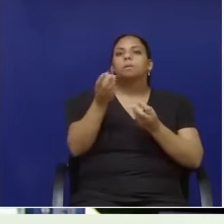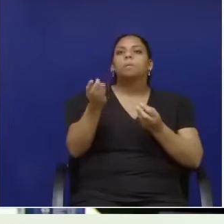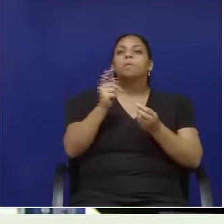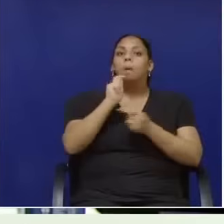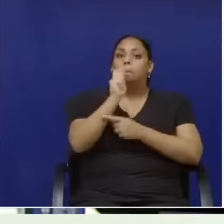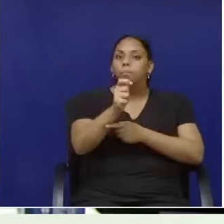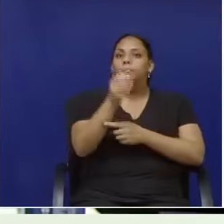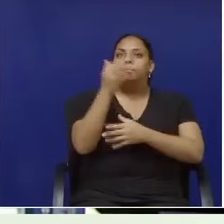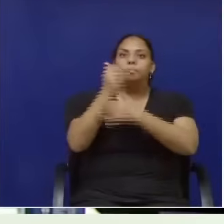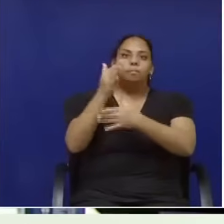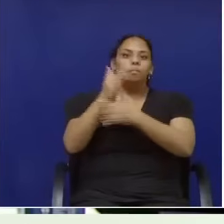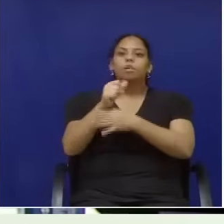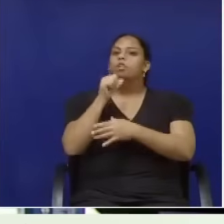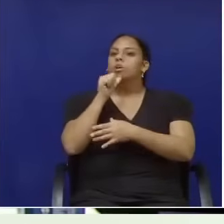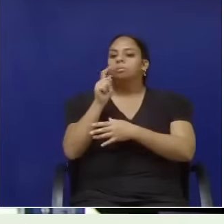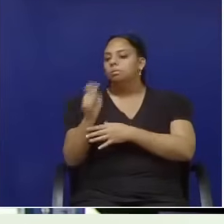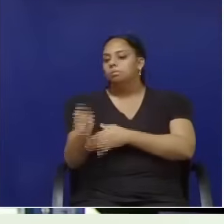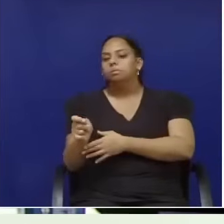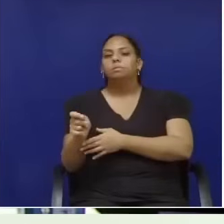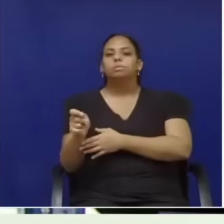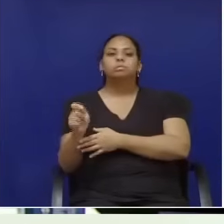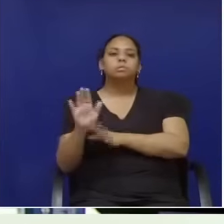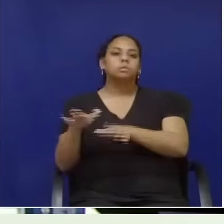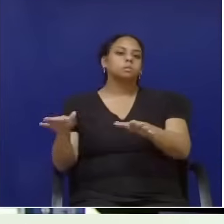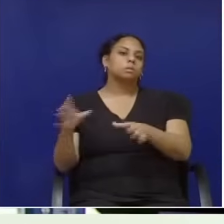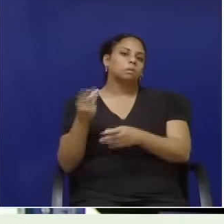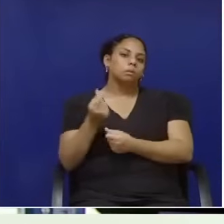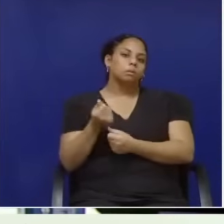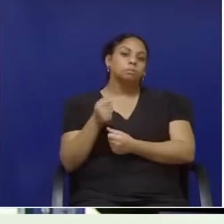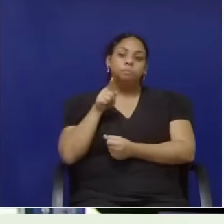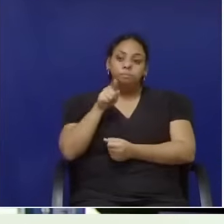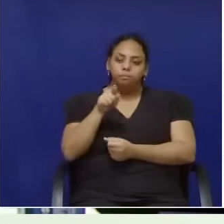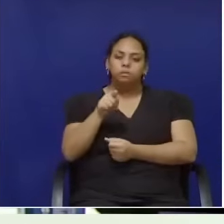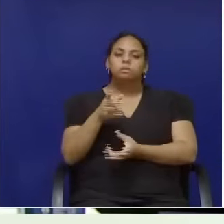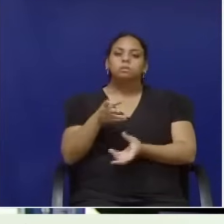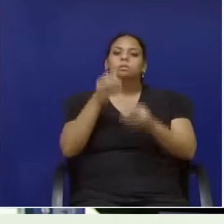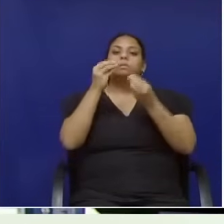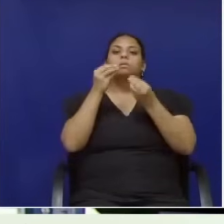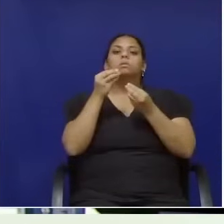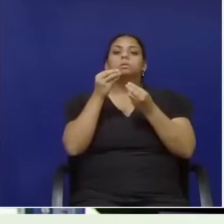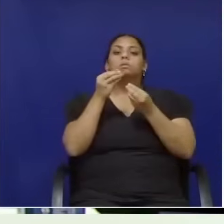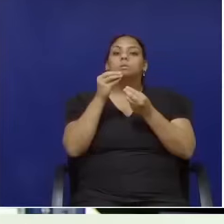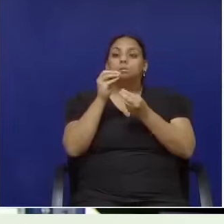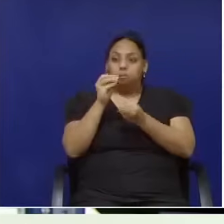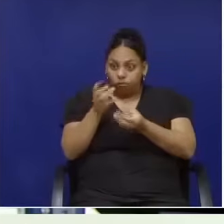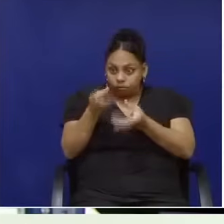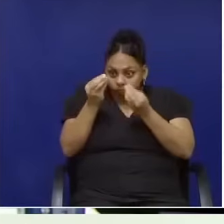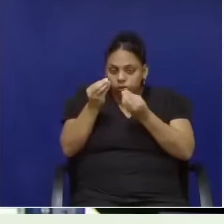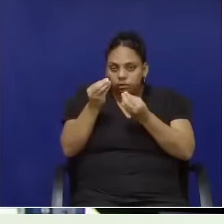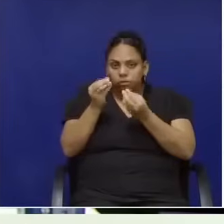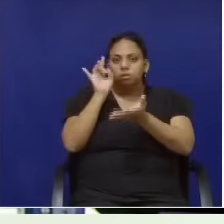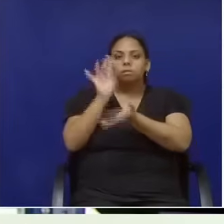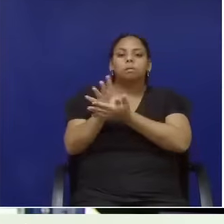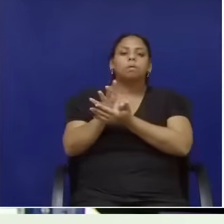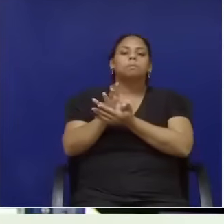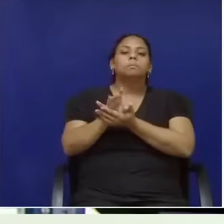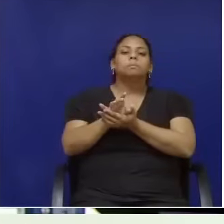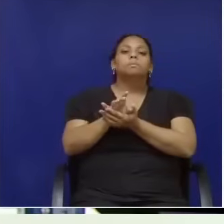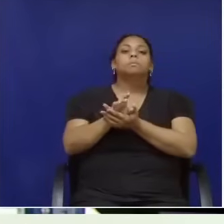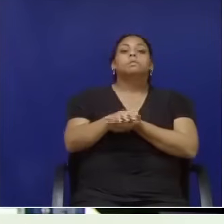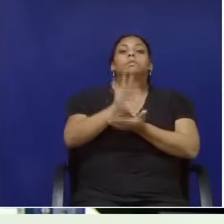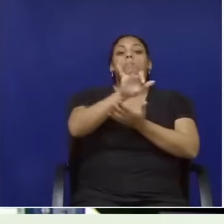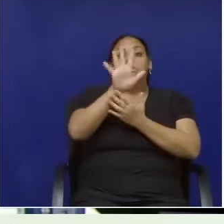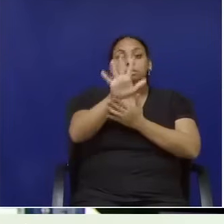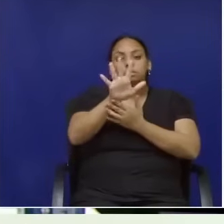the fathers not to pay the children's money. And therefore we've been finding them, we've been dismissing. 35,000